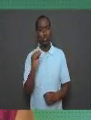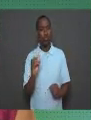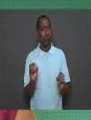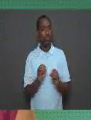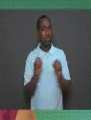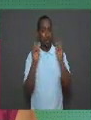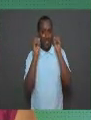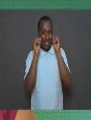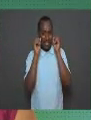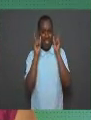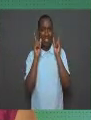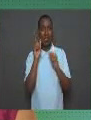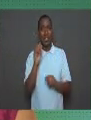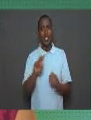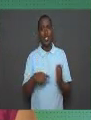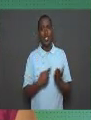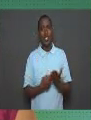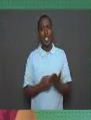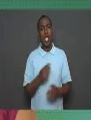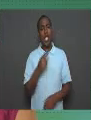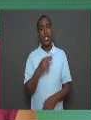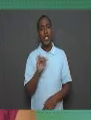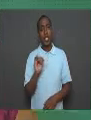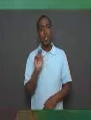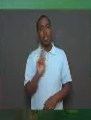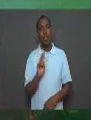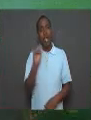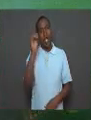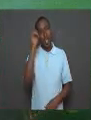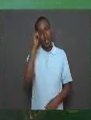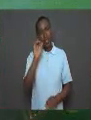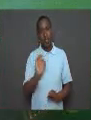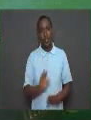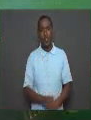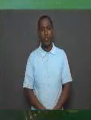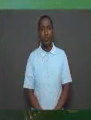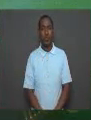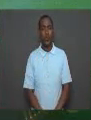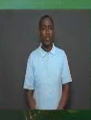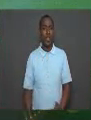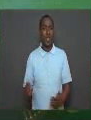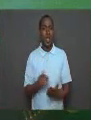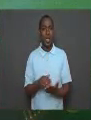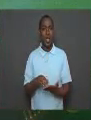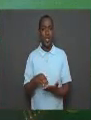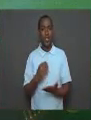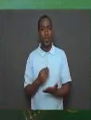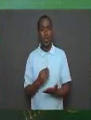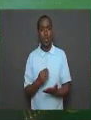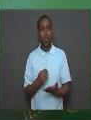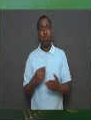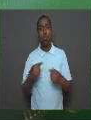aware about HIV and AIDS. We learned that there are groups